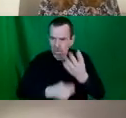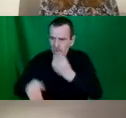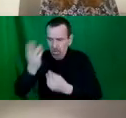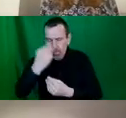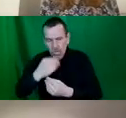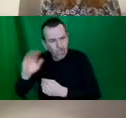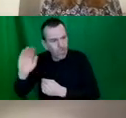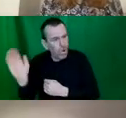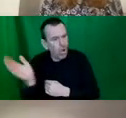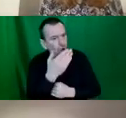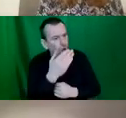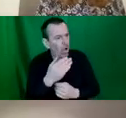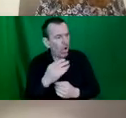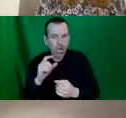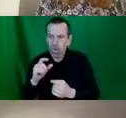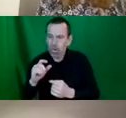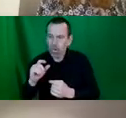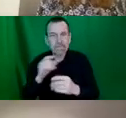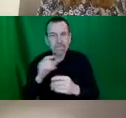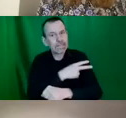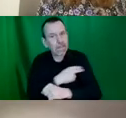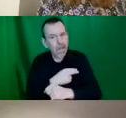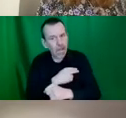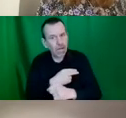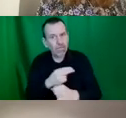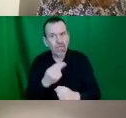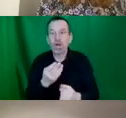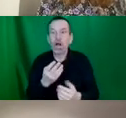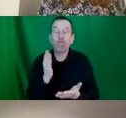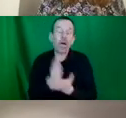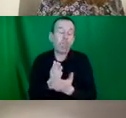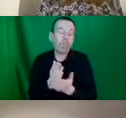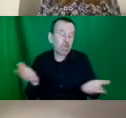to collaborate on something similar.